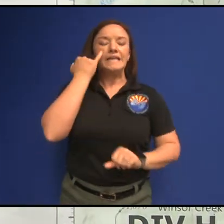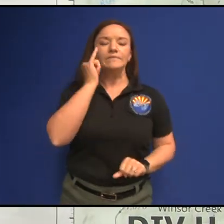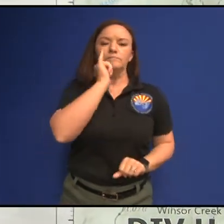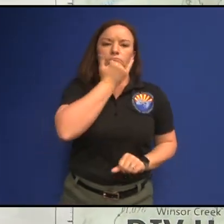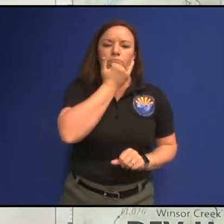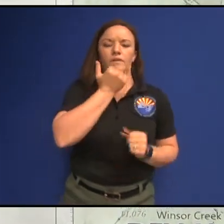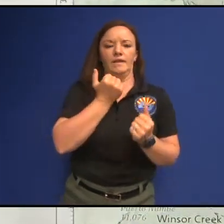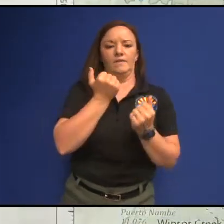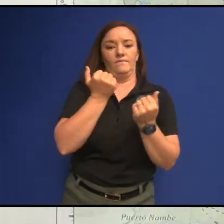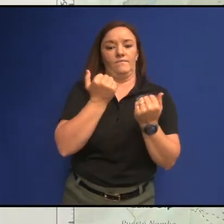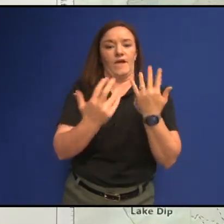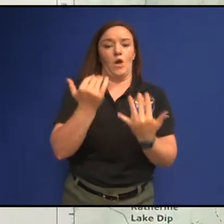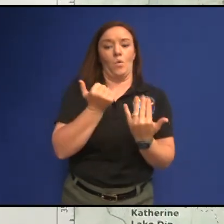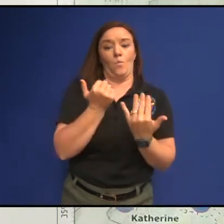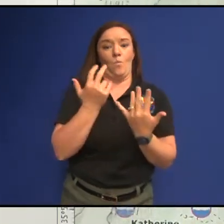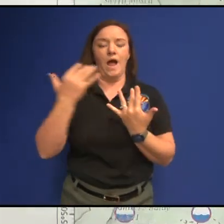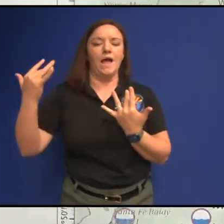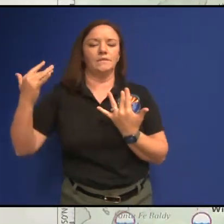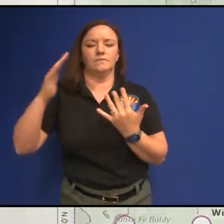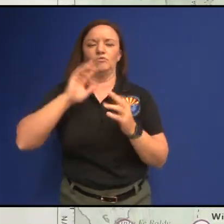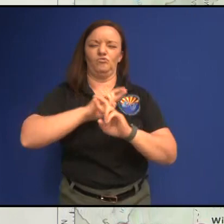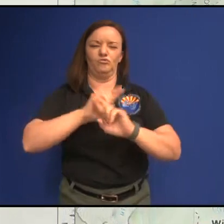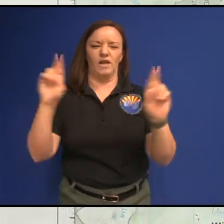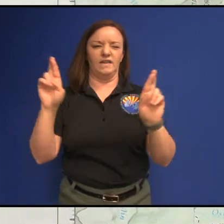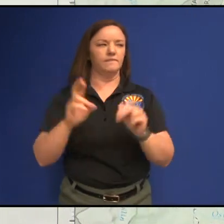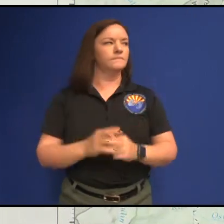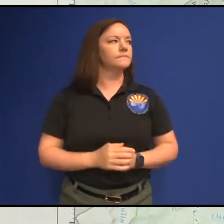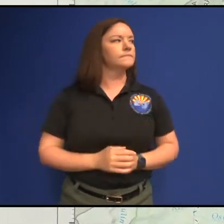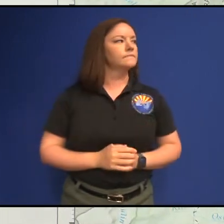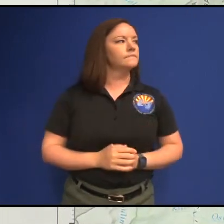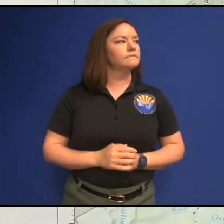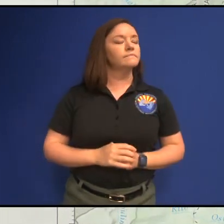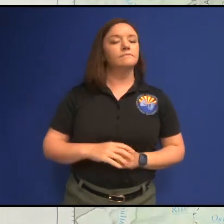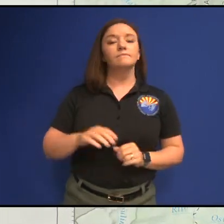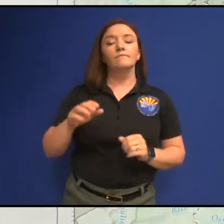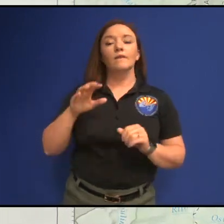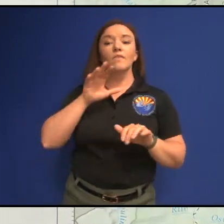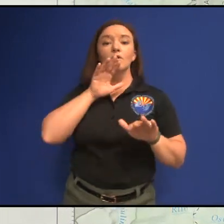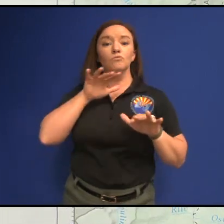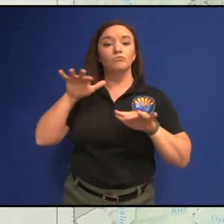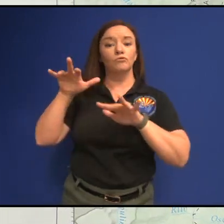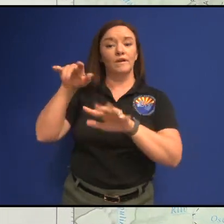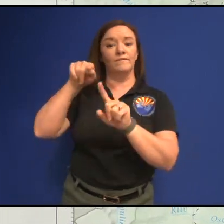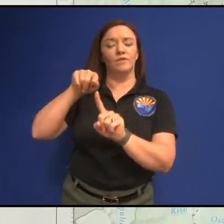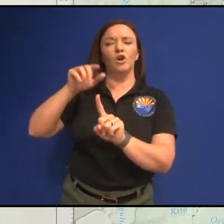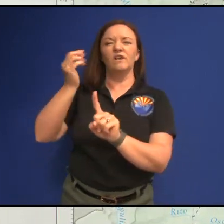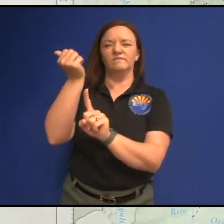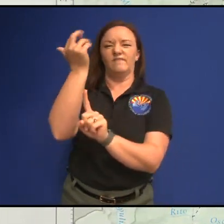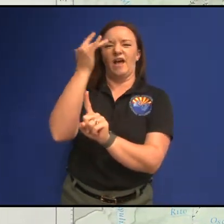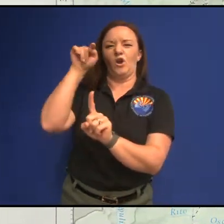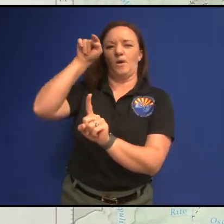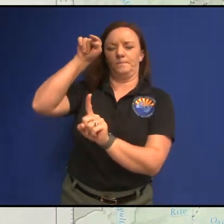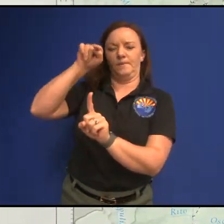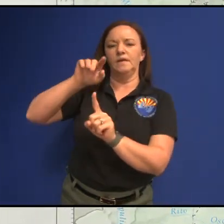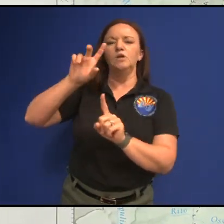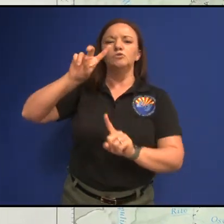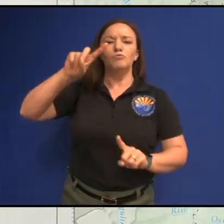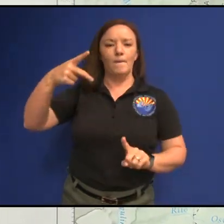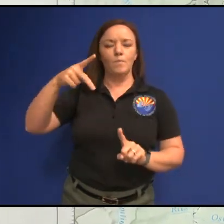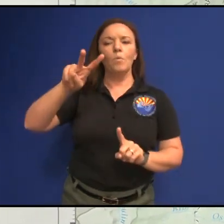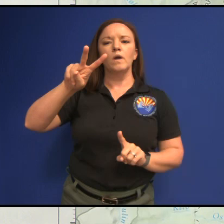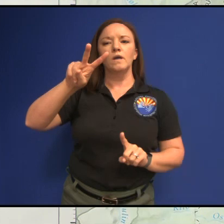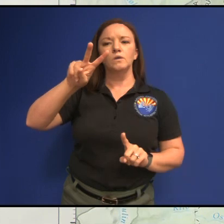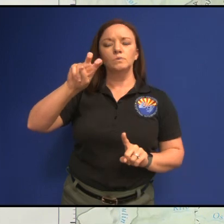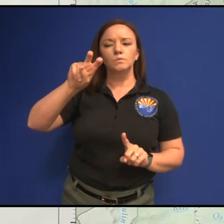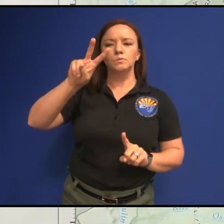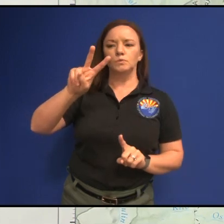west. Fire moved in this area just above the river, these drop points 251, 252,